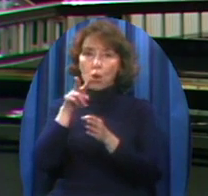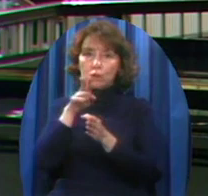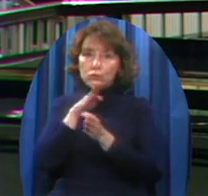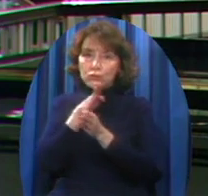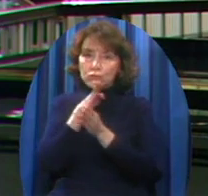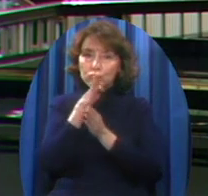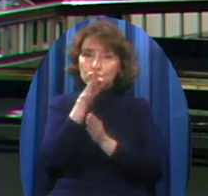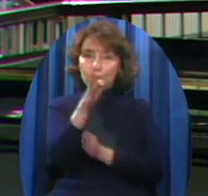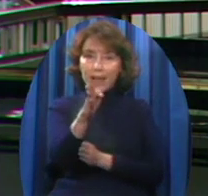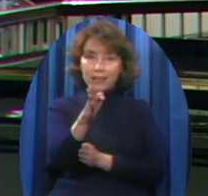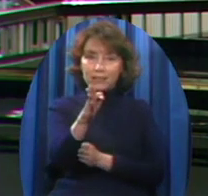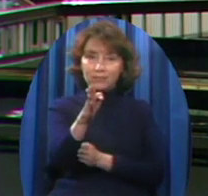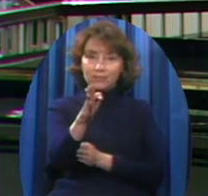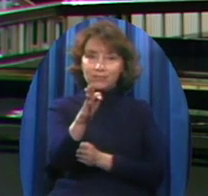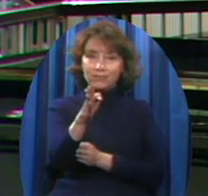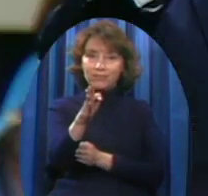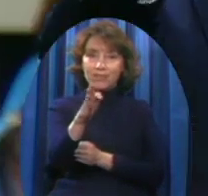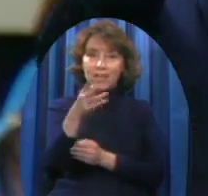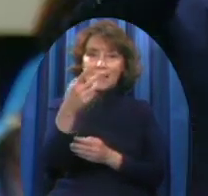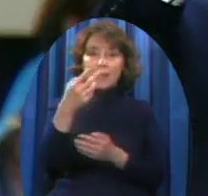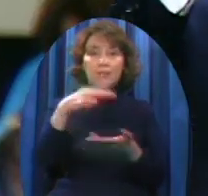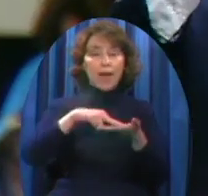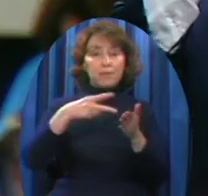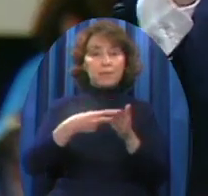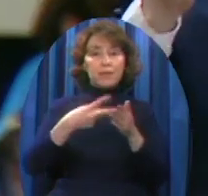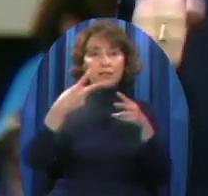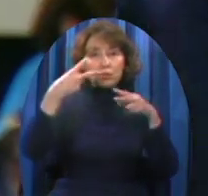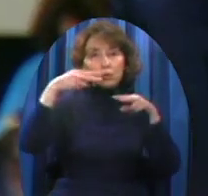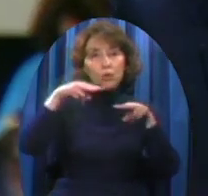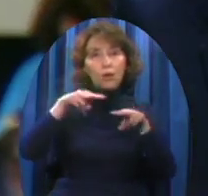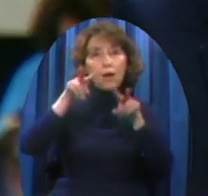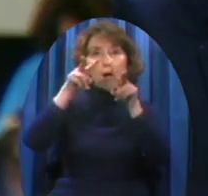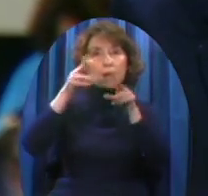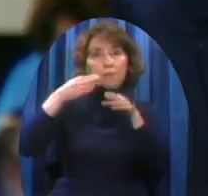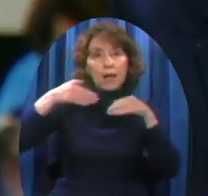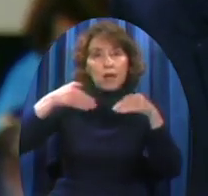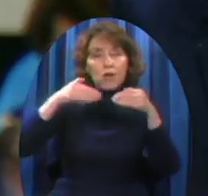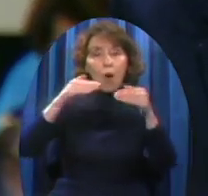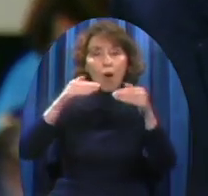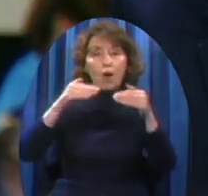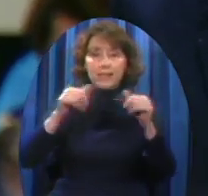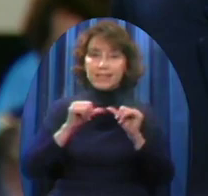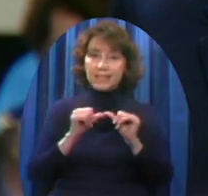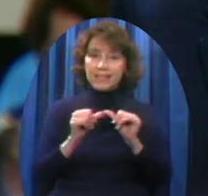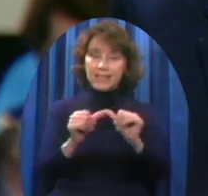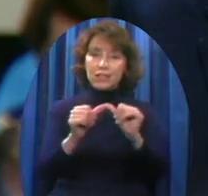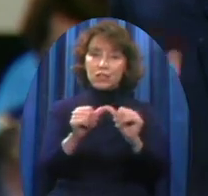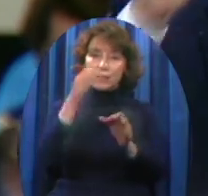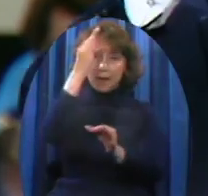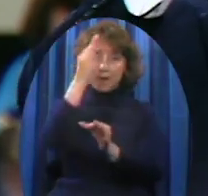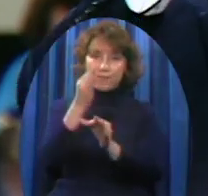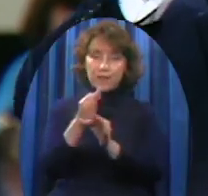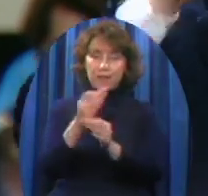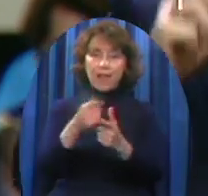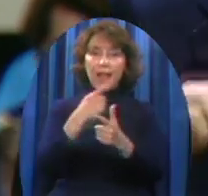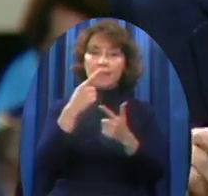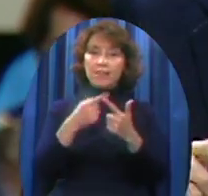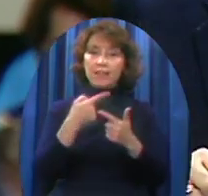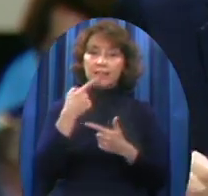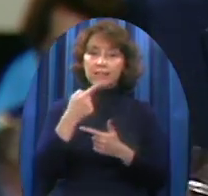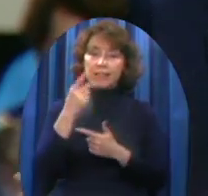thine eyelids look straight before thee. Look upward and onward. Keep going on by faith. And finally, verse 26, ponder the path of thy feet.